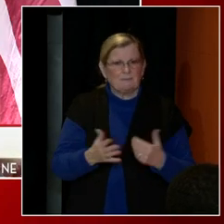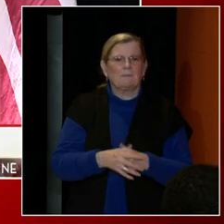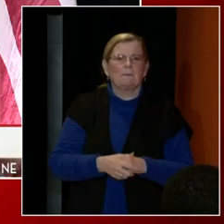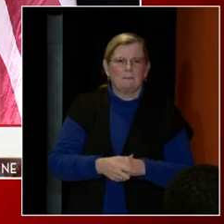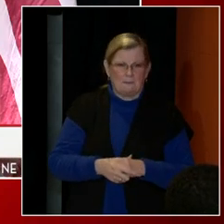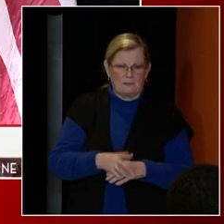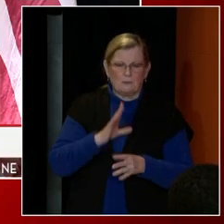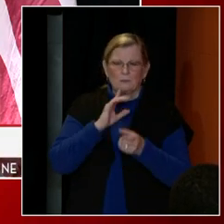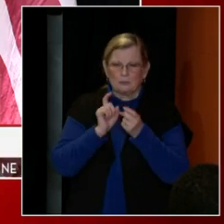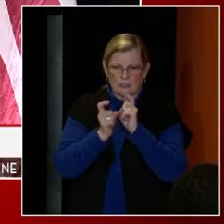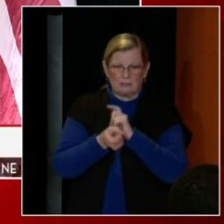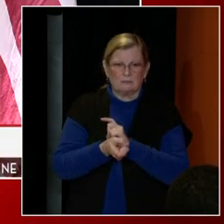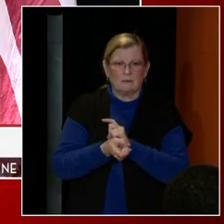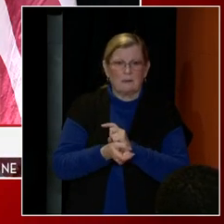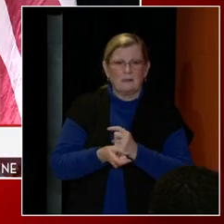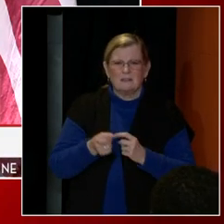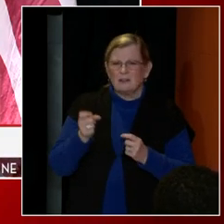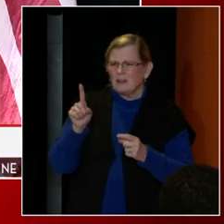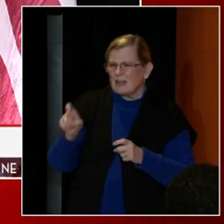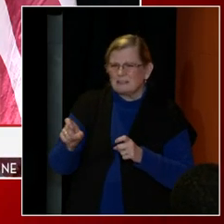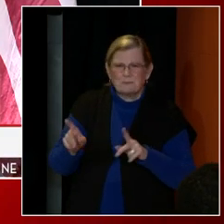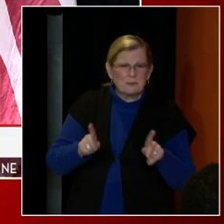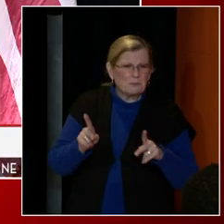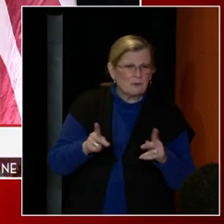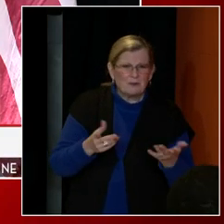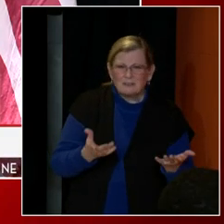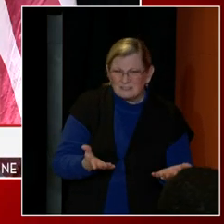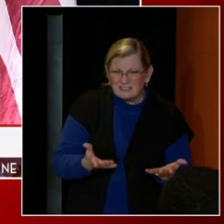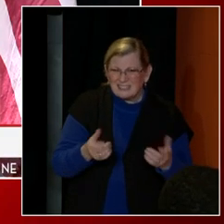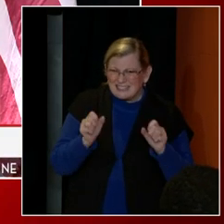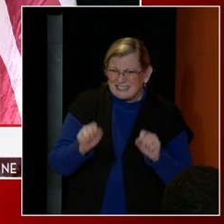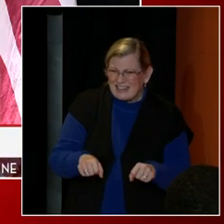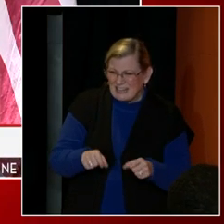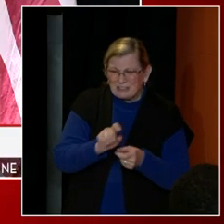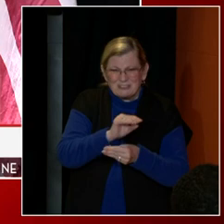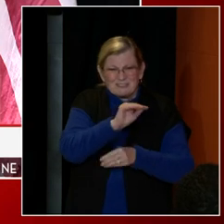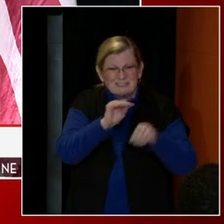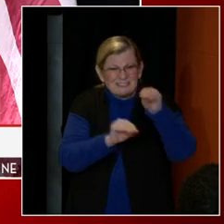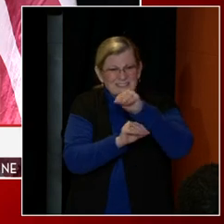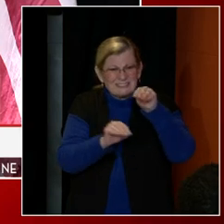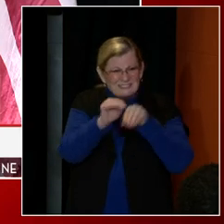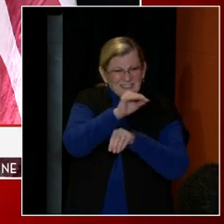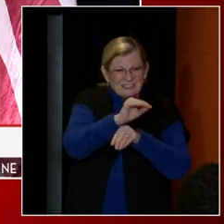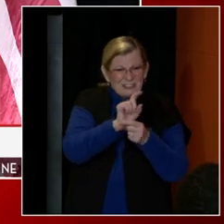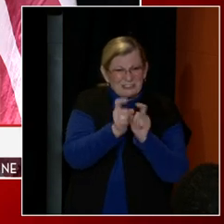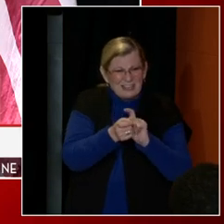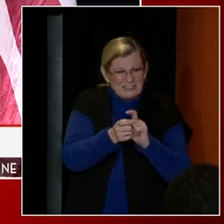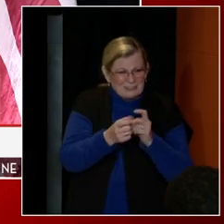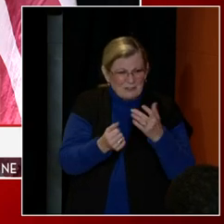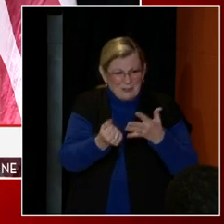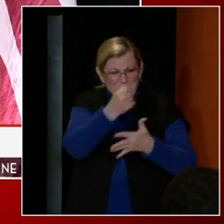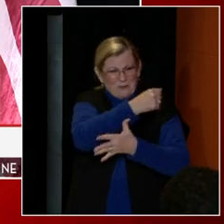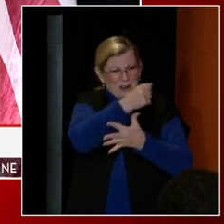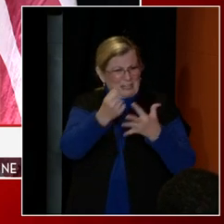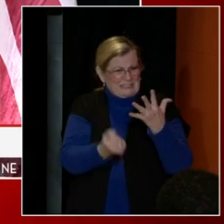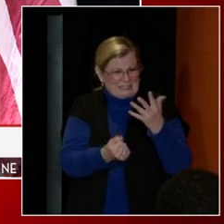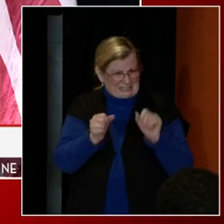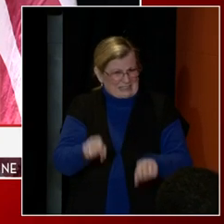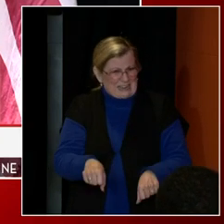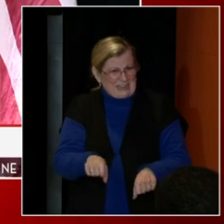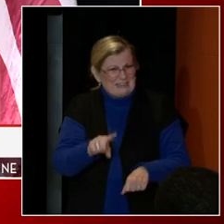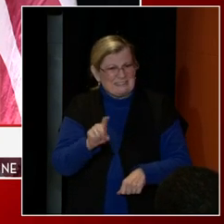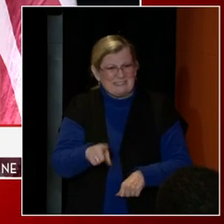that how we prioritize groups is subject to change based on the availability of vaccine. We did not begin